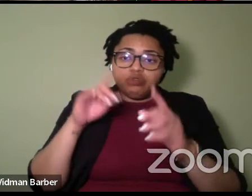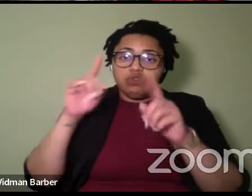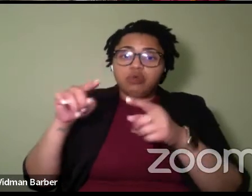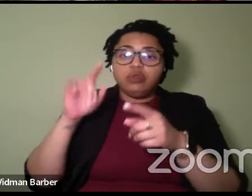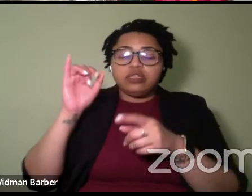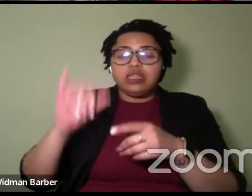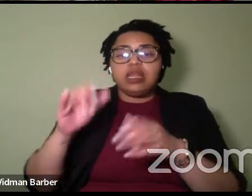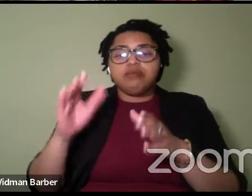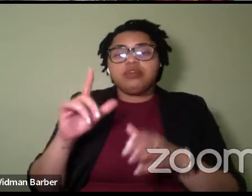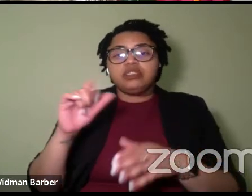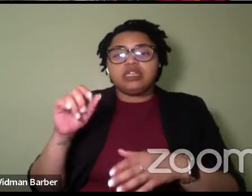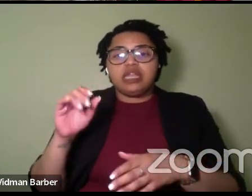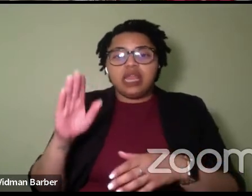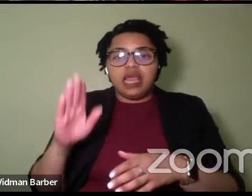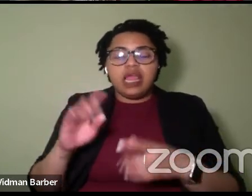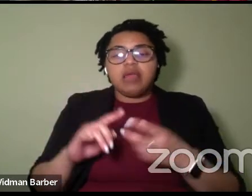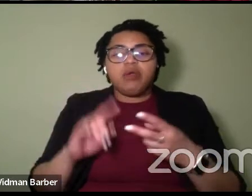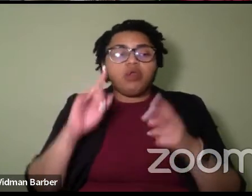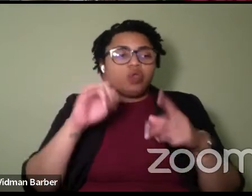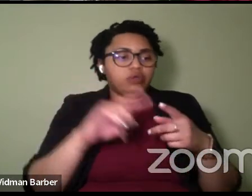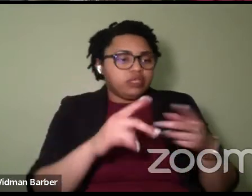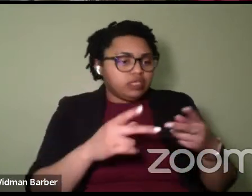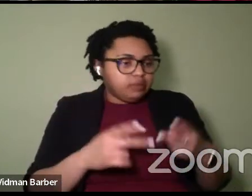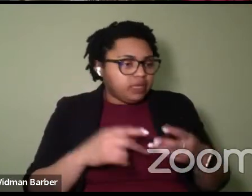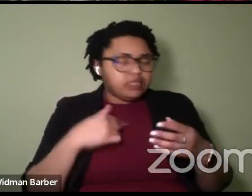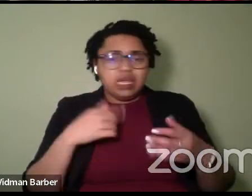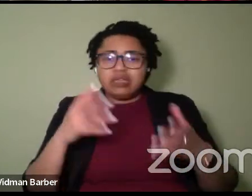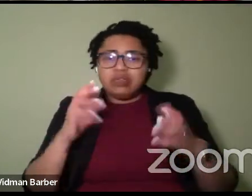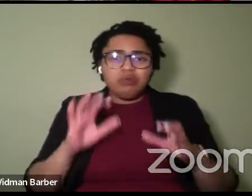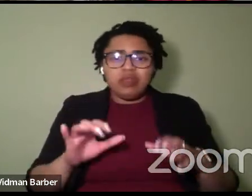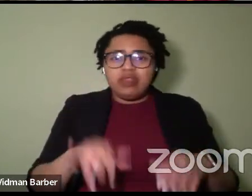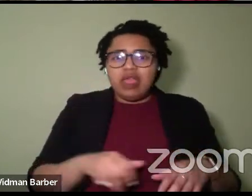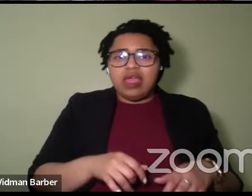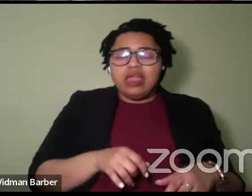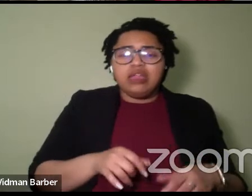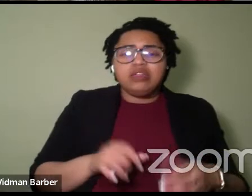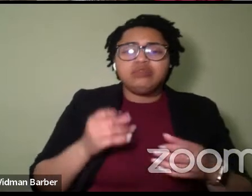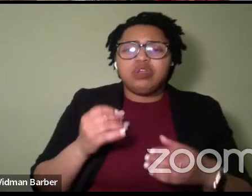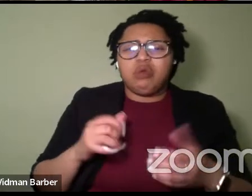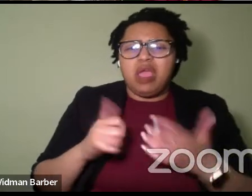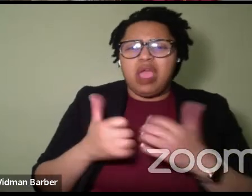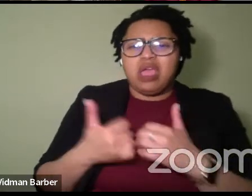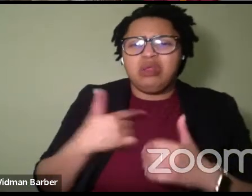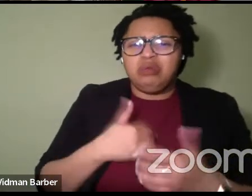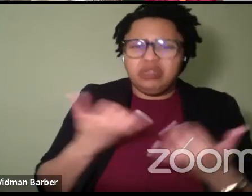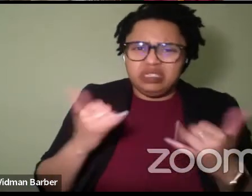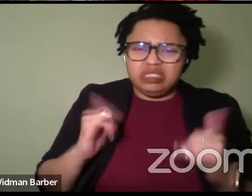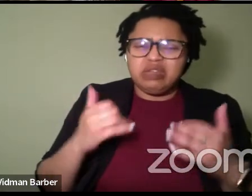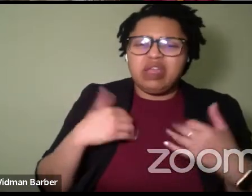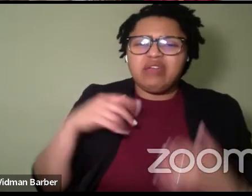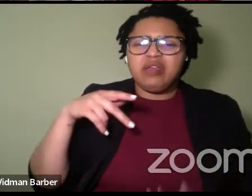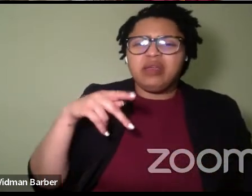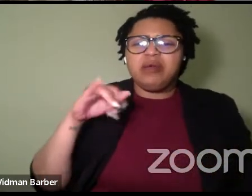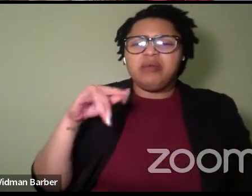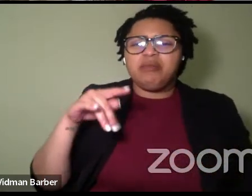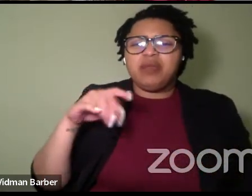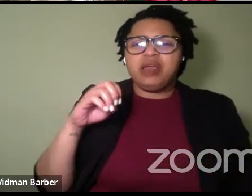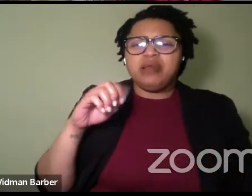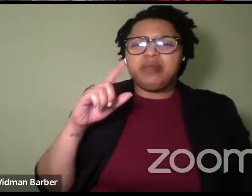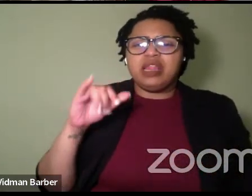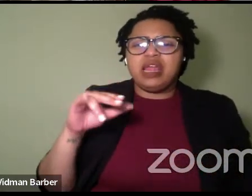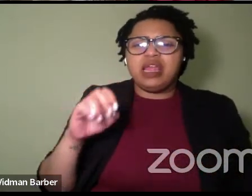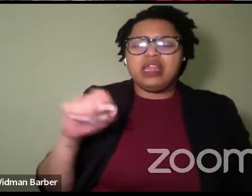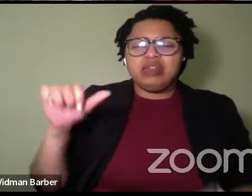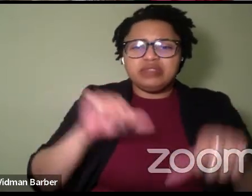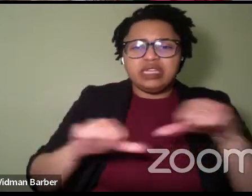I don't want to. So like, how do we, still have a pipeline of scientists and actually